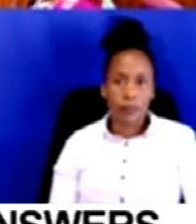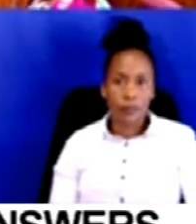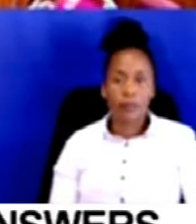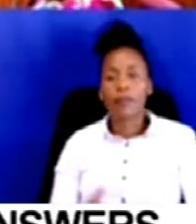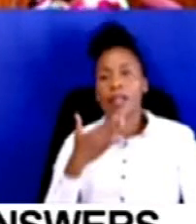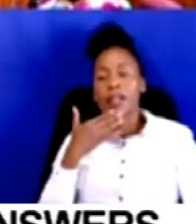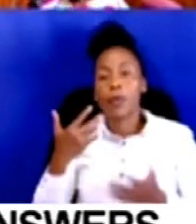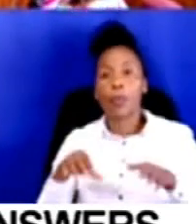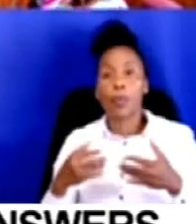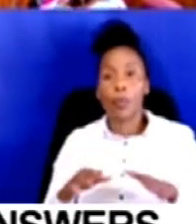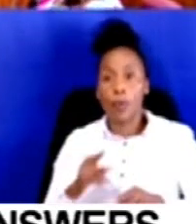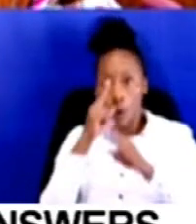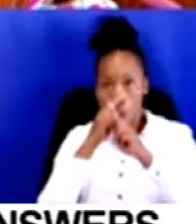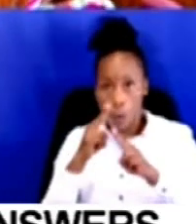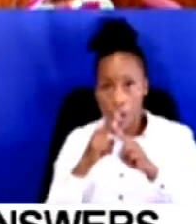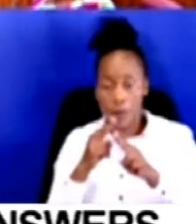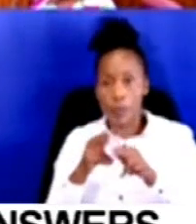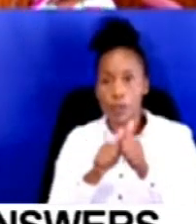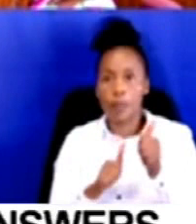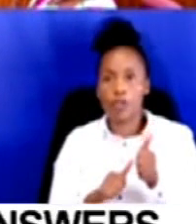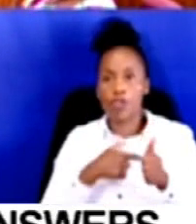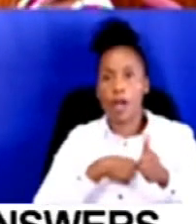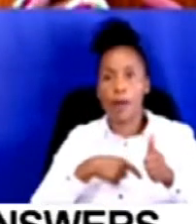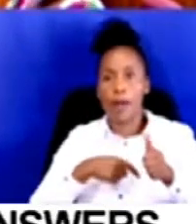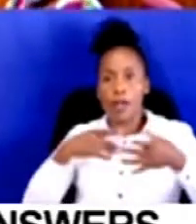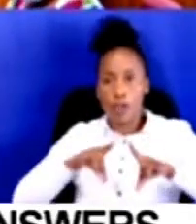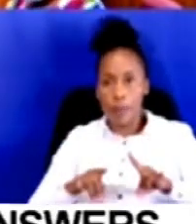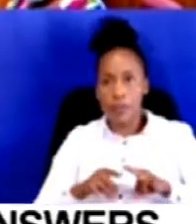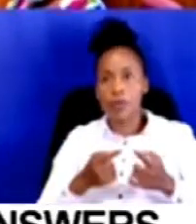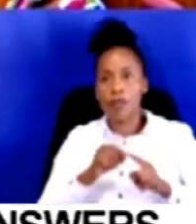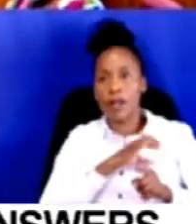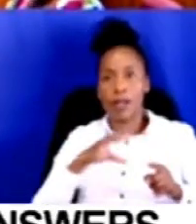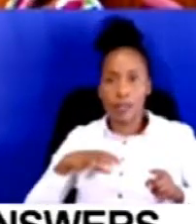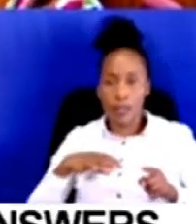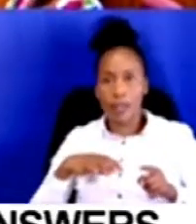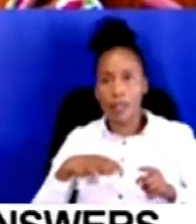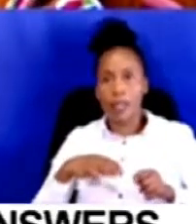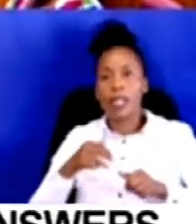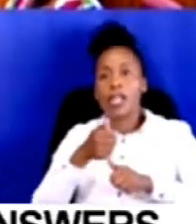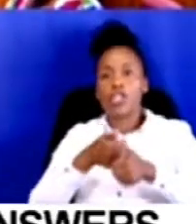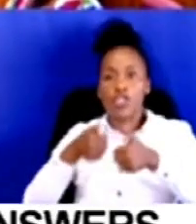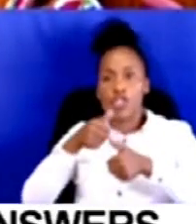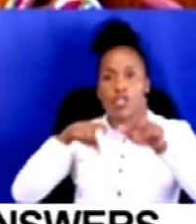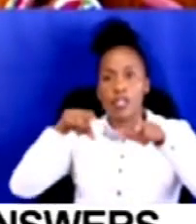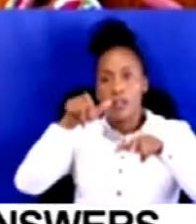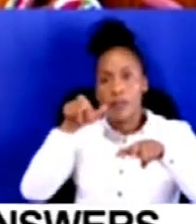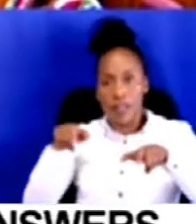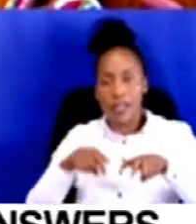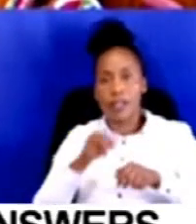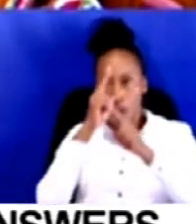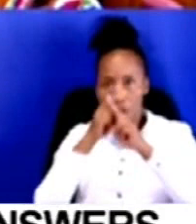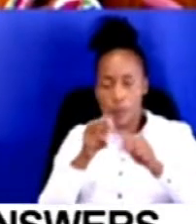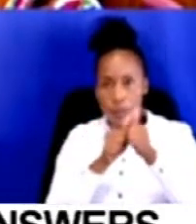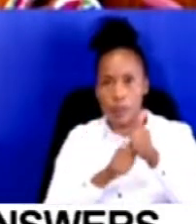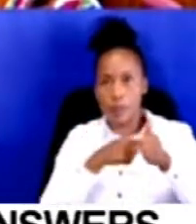No, thank you very much, Honorable Deputy Chairperson of the Council, the Chief Whip, and Honorable Deputy President. The looting